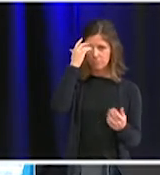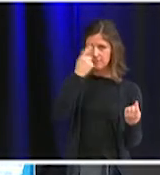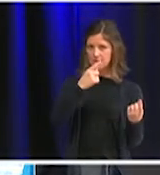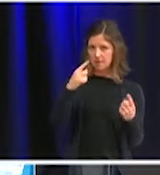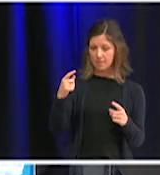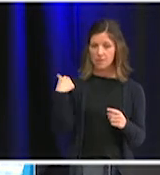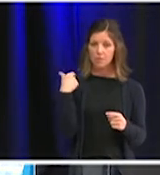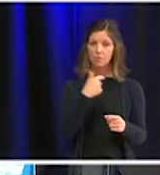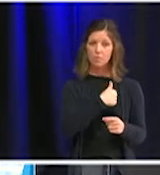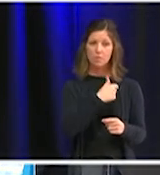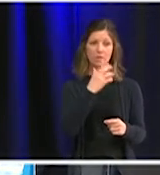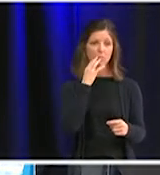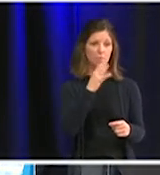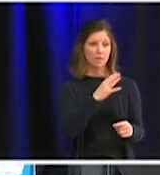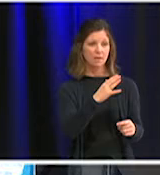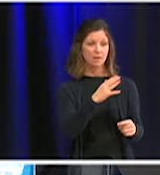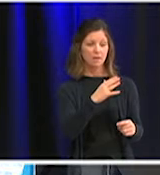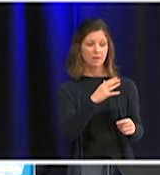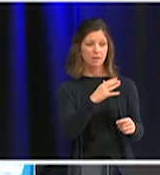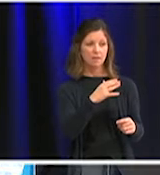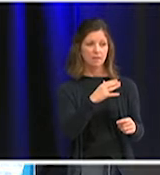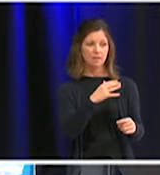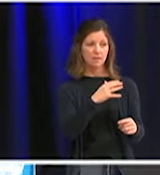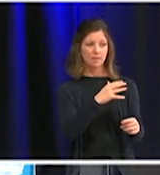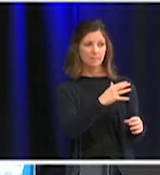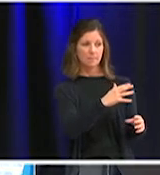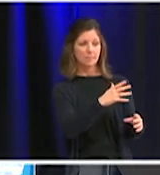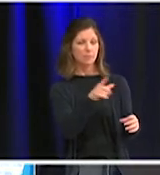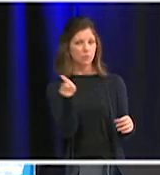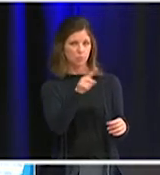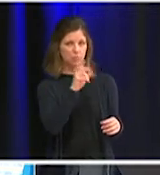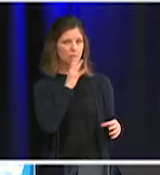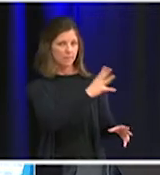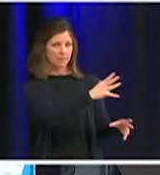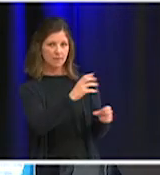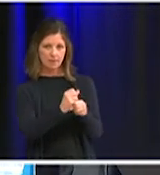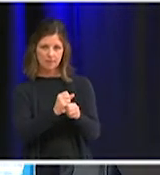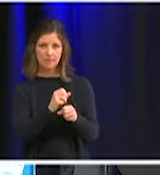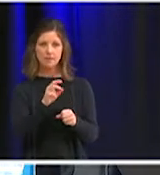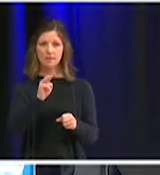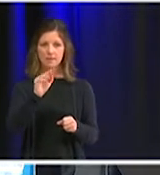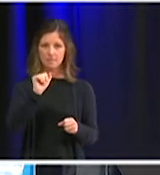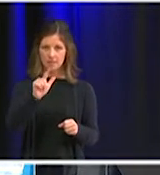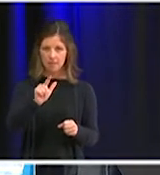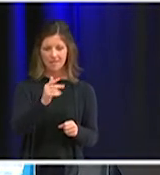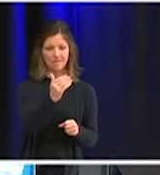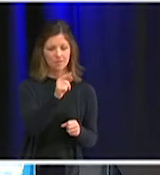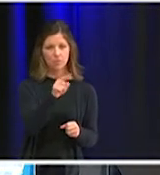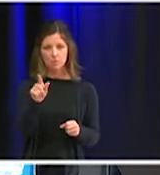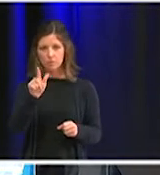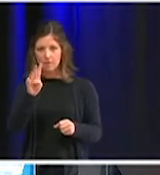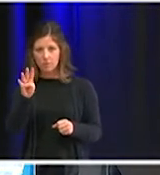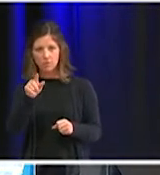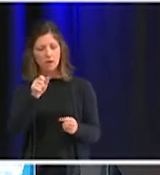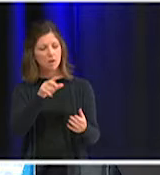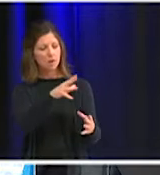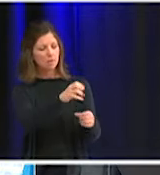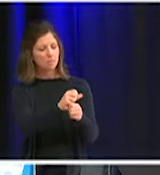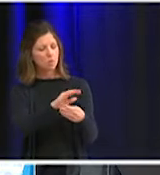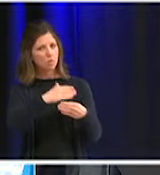mail on the 14th to the 24th your actual digital number that you can do it